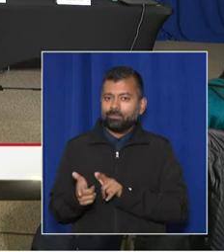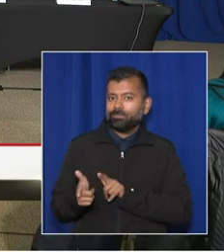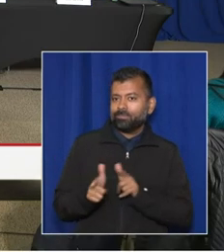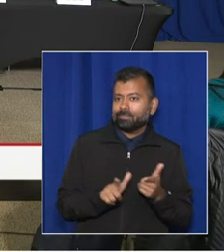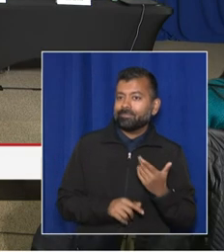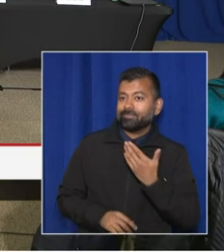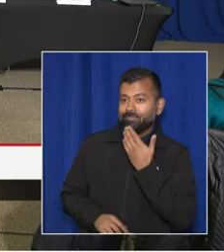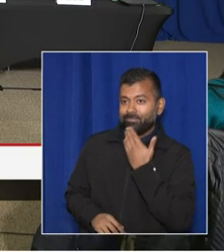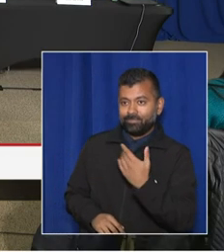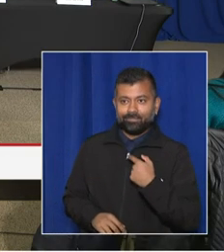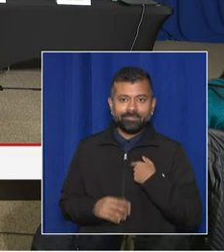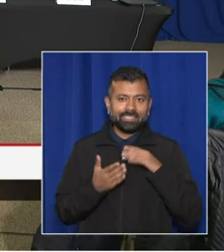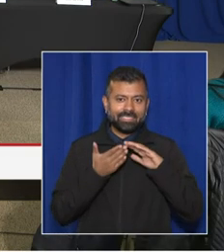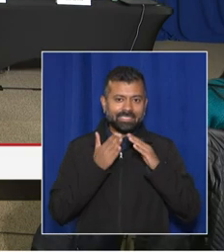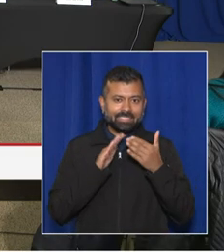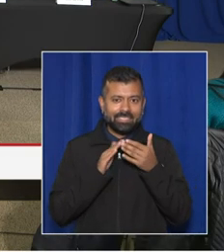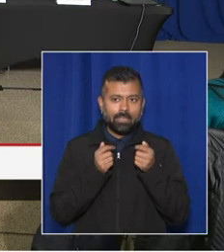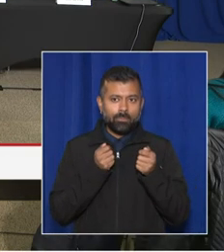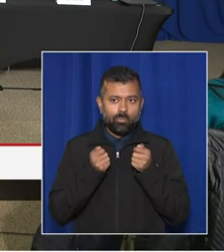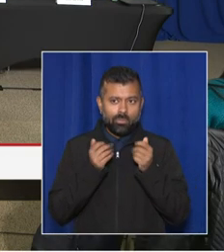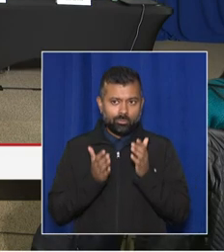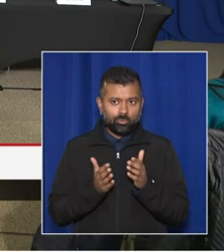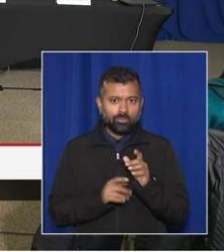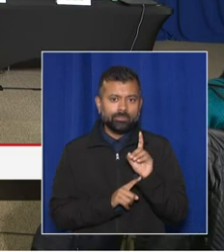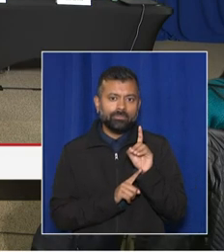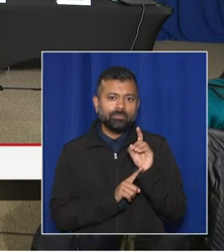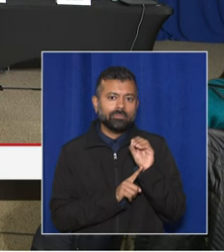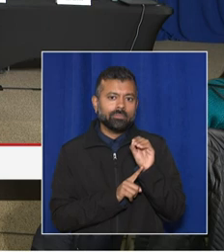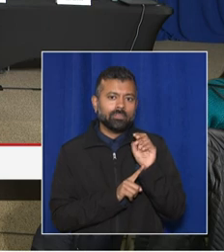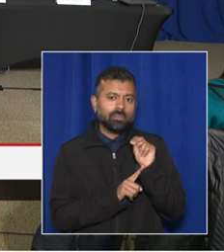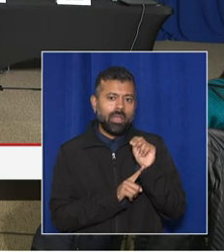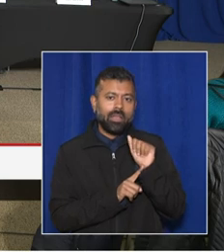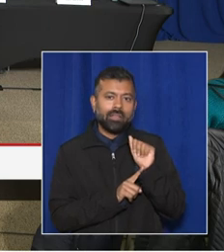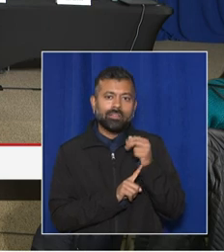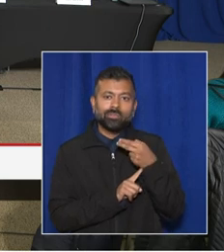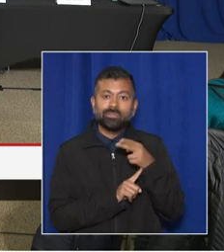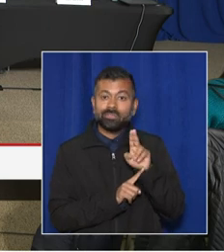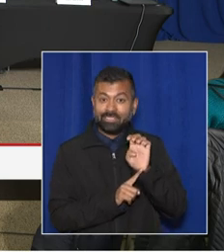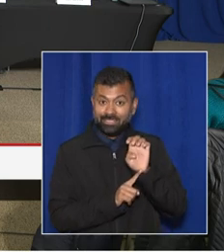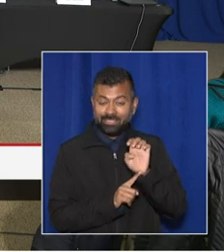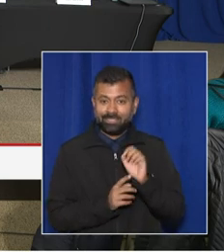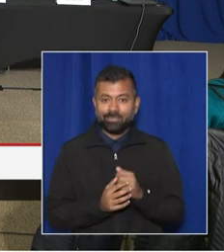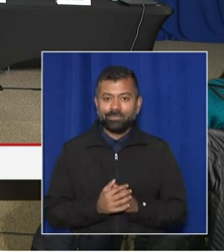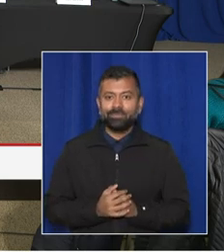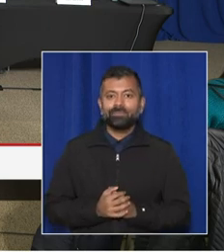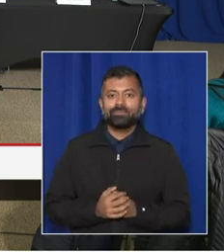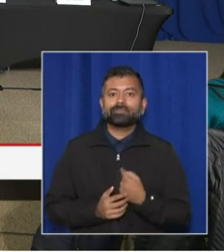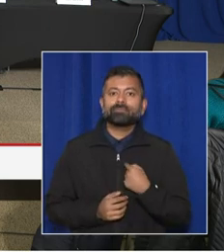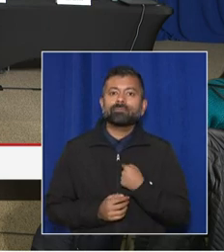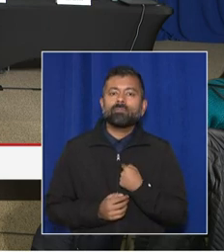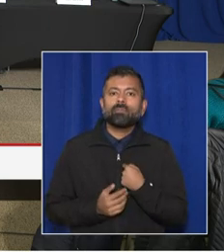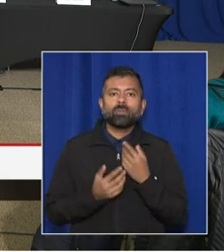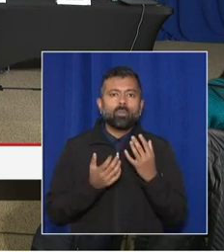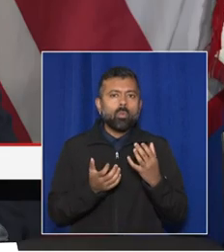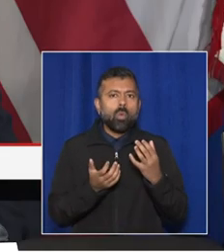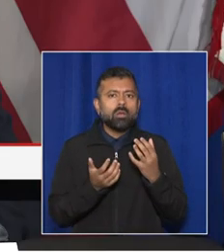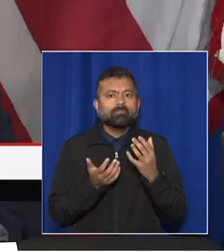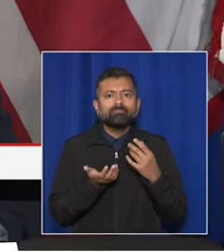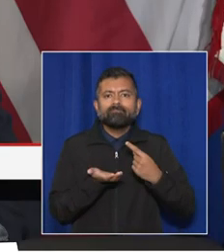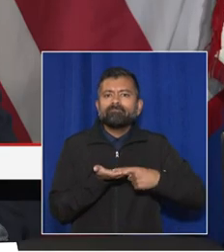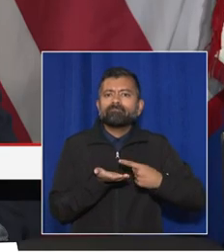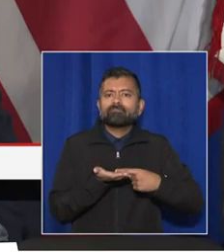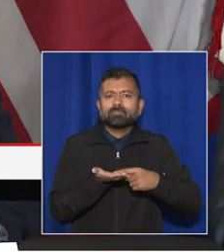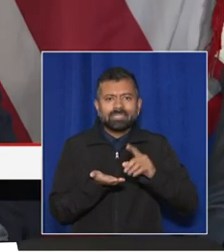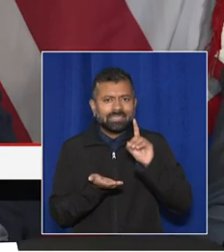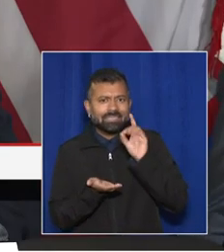start to talk about some of the services that are offered with DC government that can help those who are affected or impacted by the federal job losses.